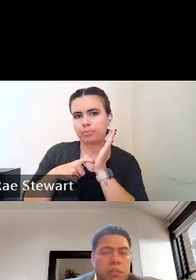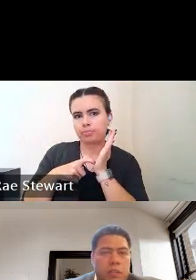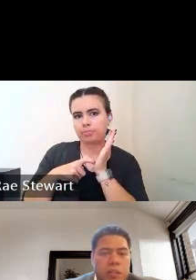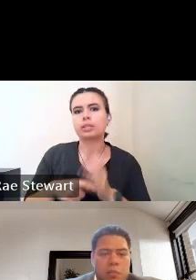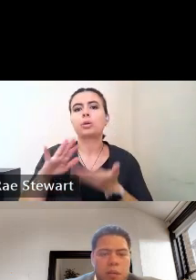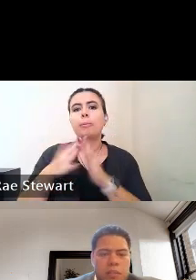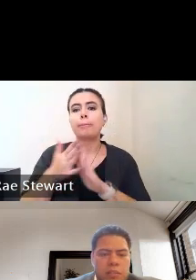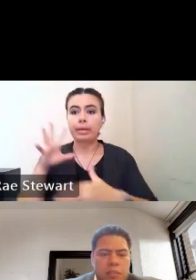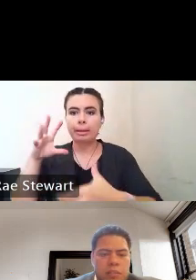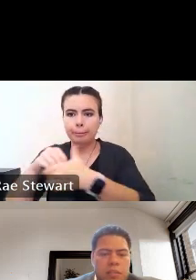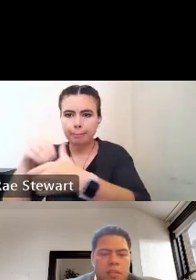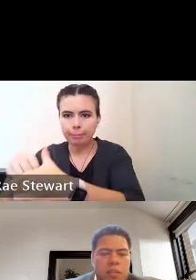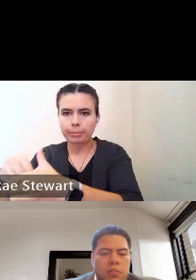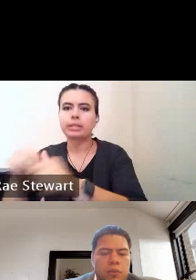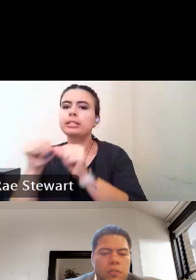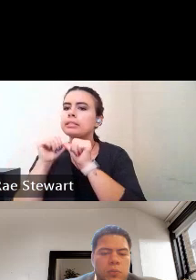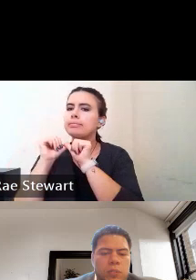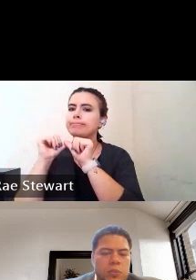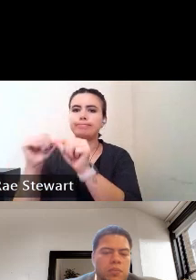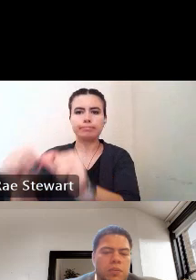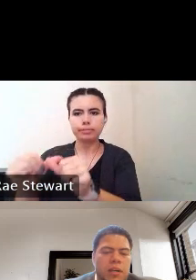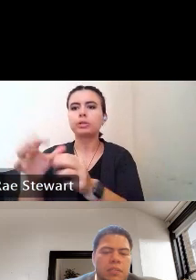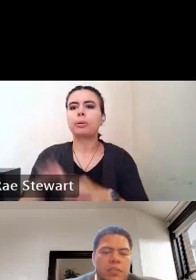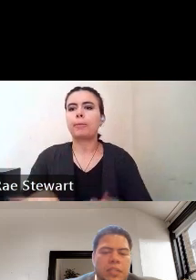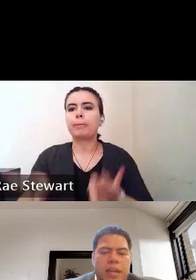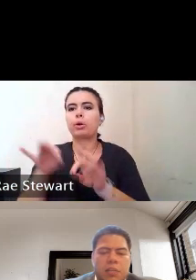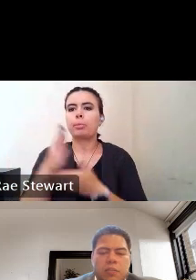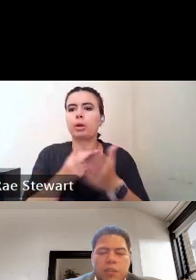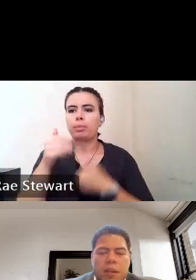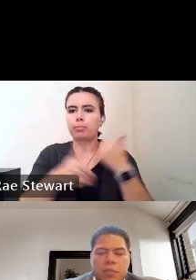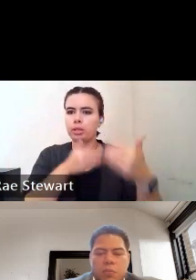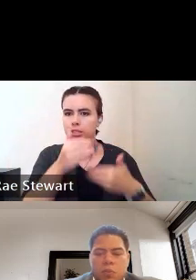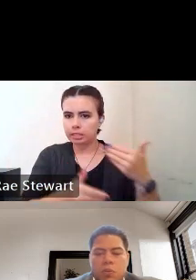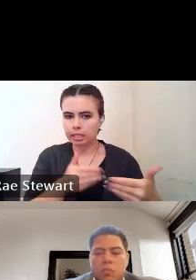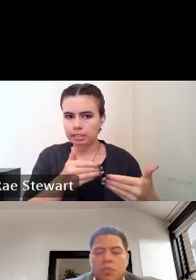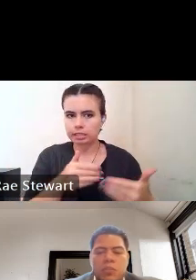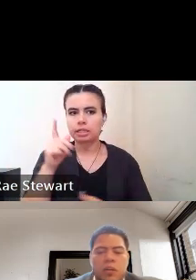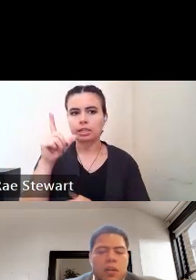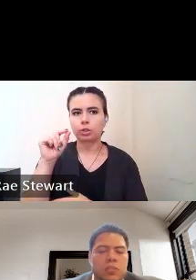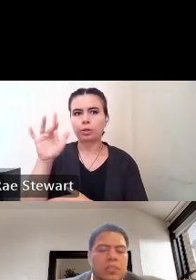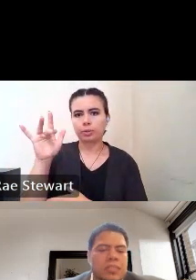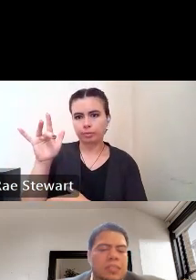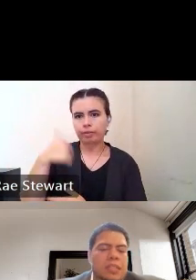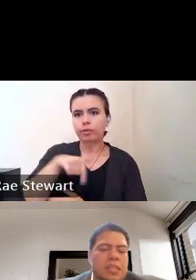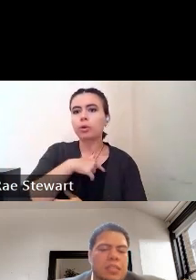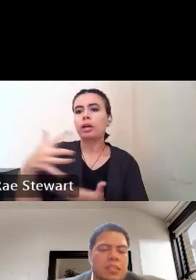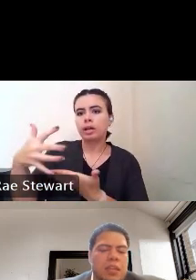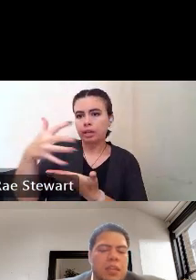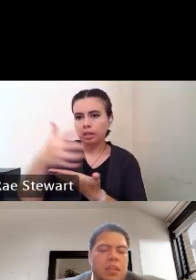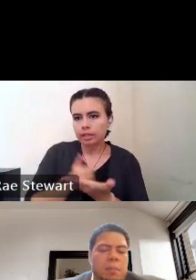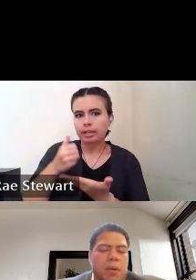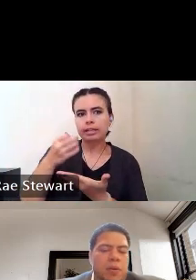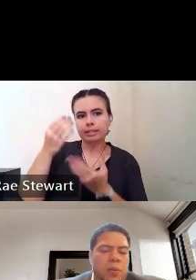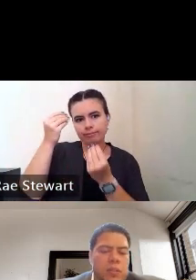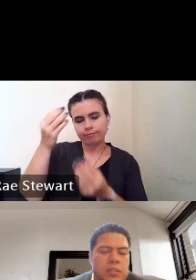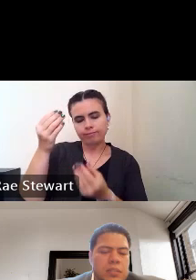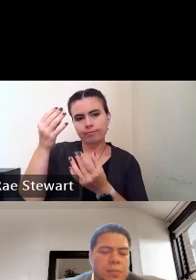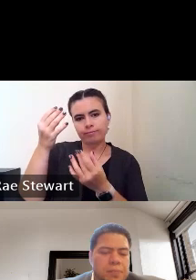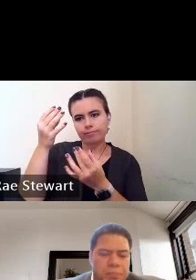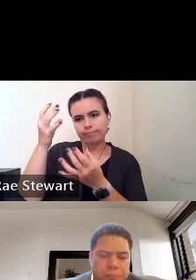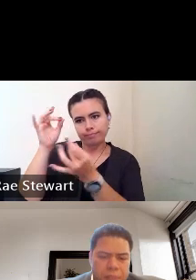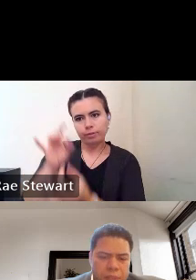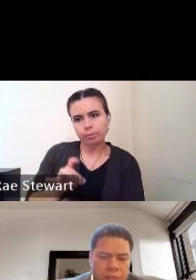part of the development process. In the fall of 2025, the state gathered feedback from rural communities to understand the needs and